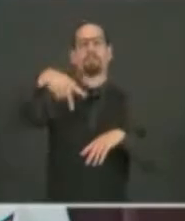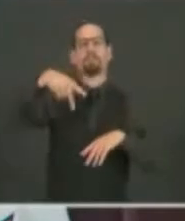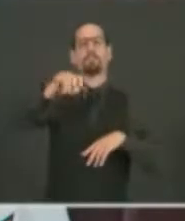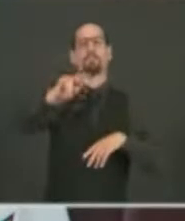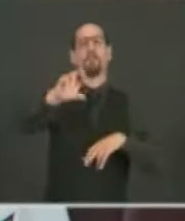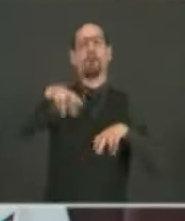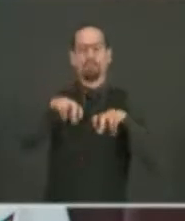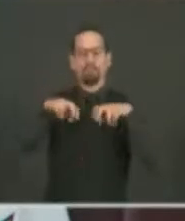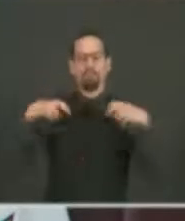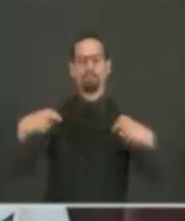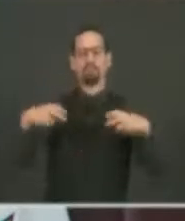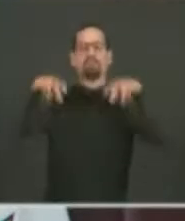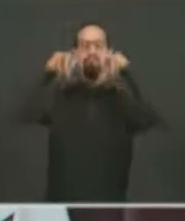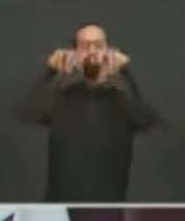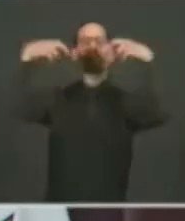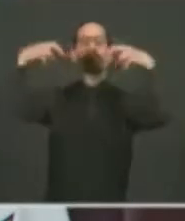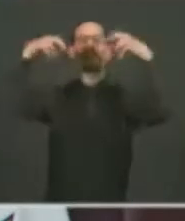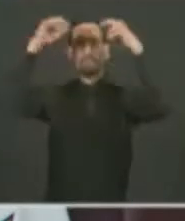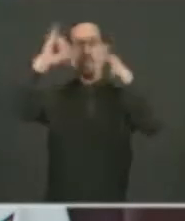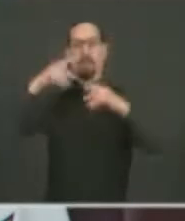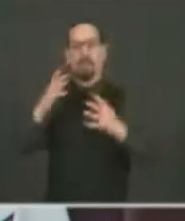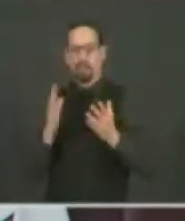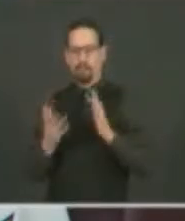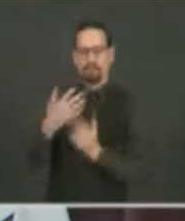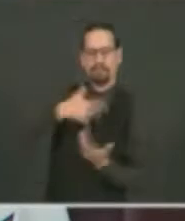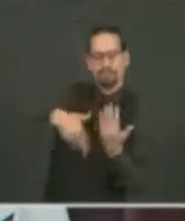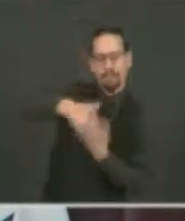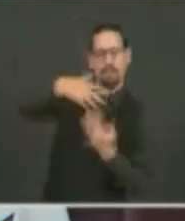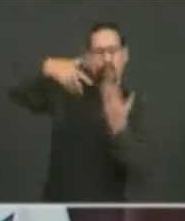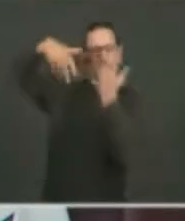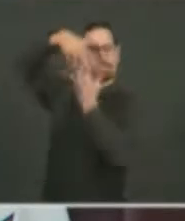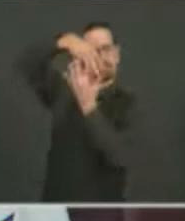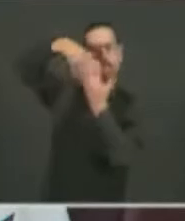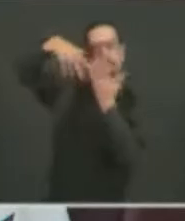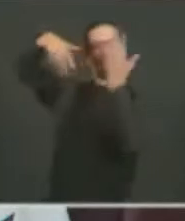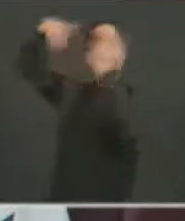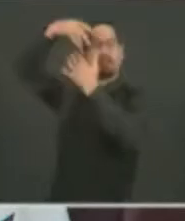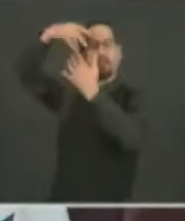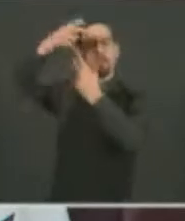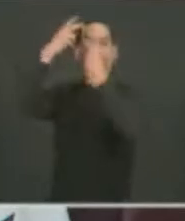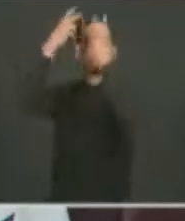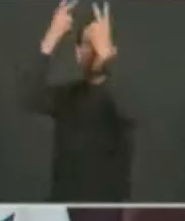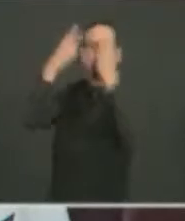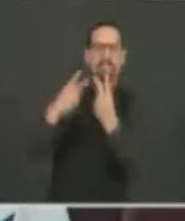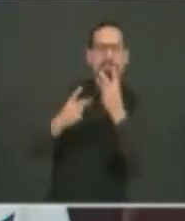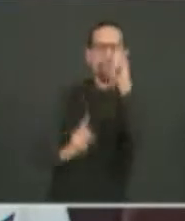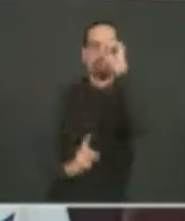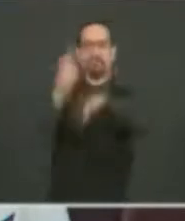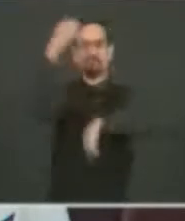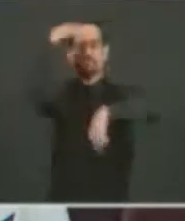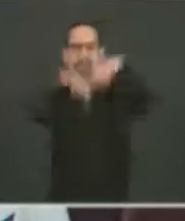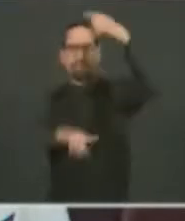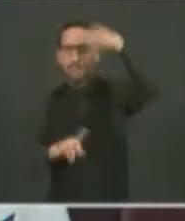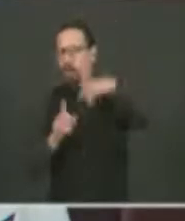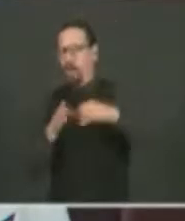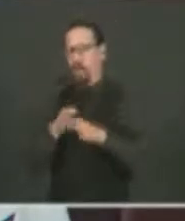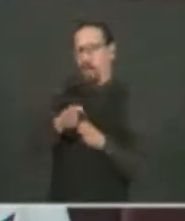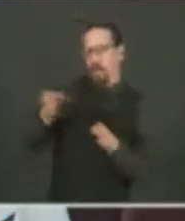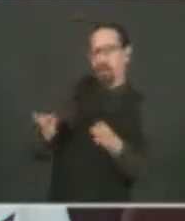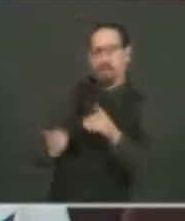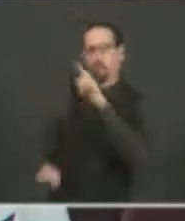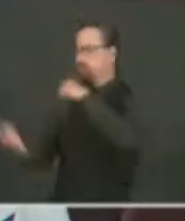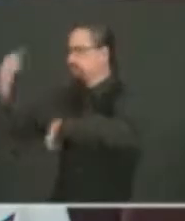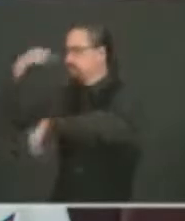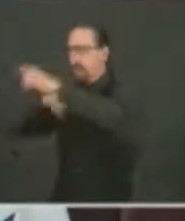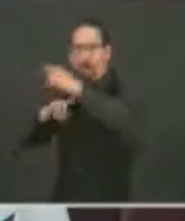many students were moving between houses, between floors in the house. But here's an important point.